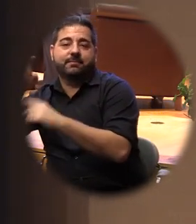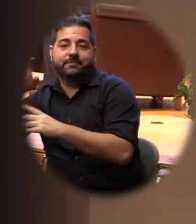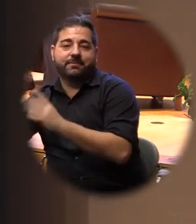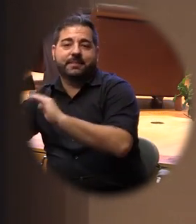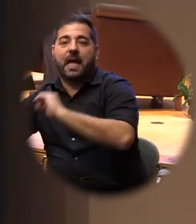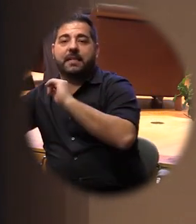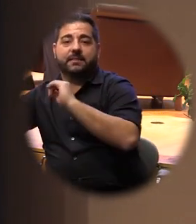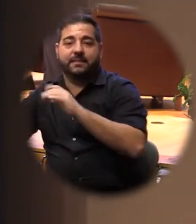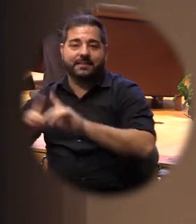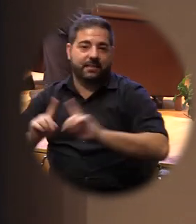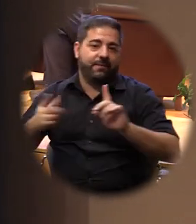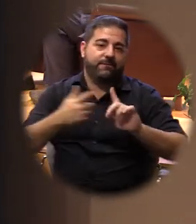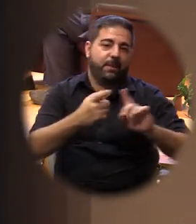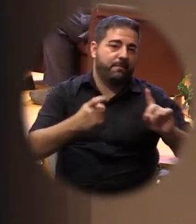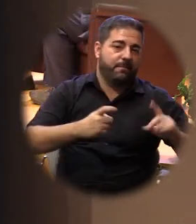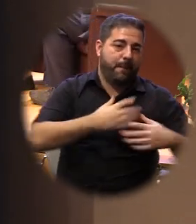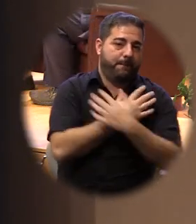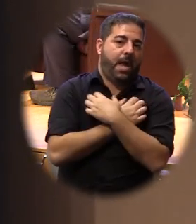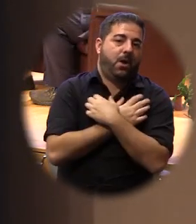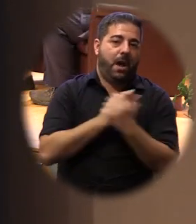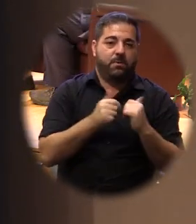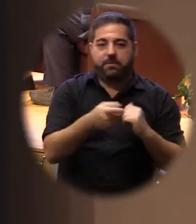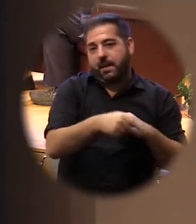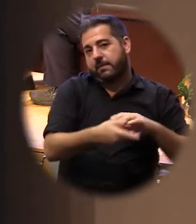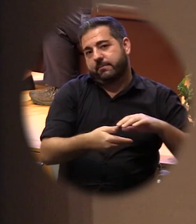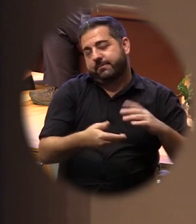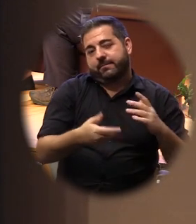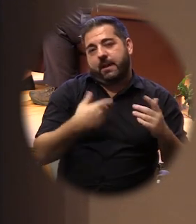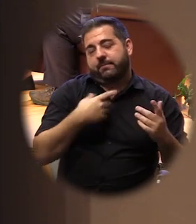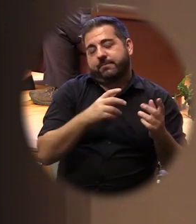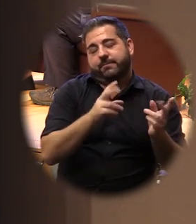how a bear does sex. I mean,